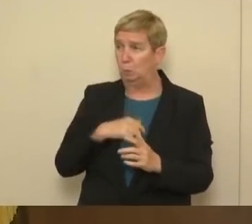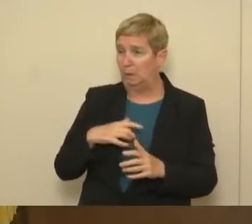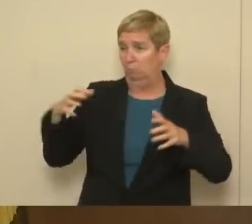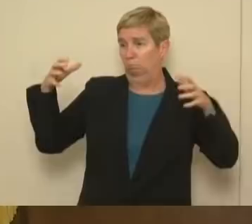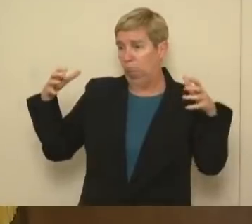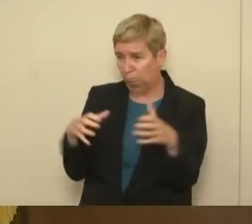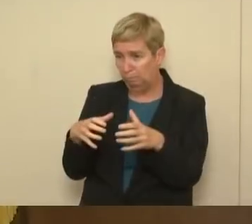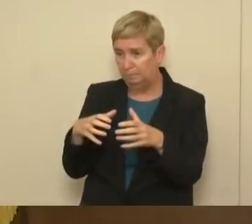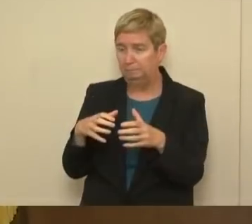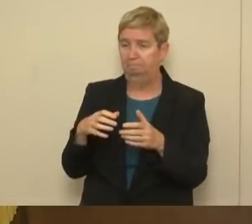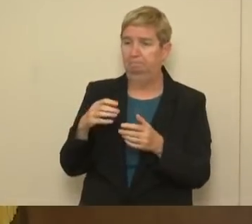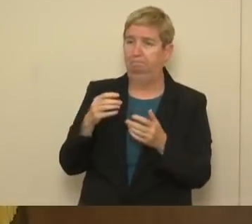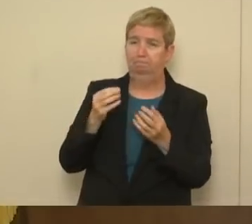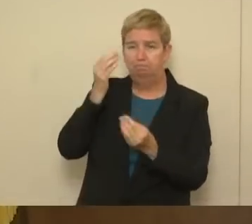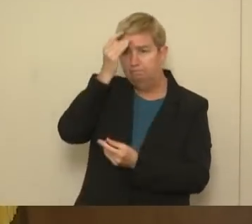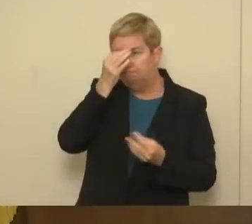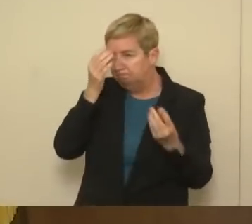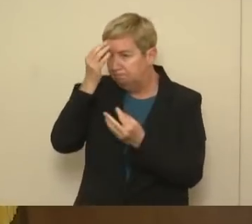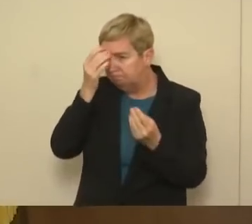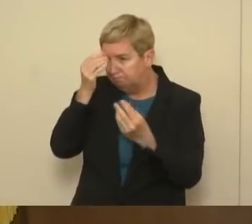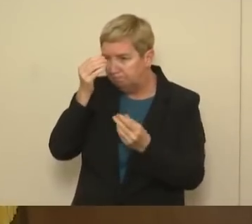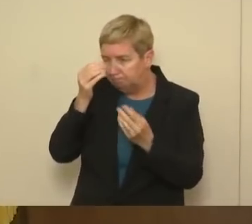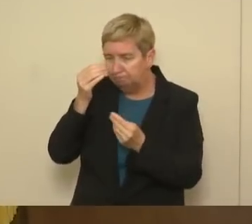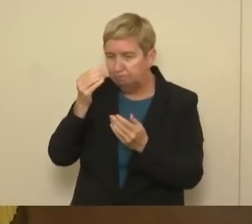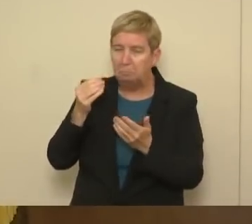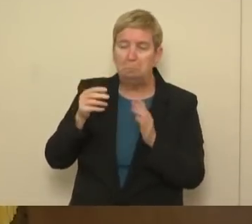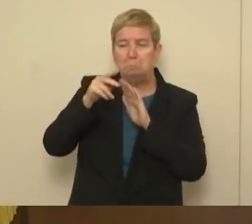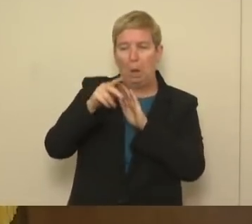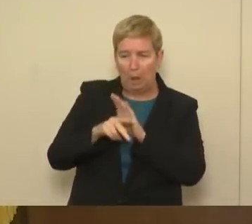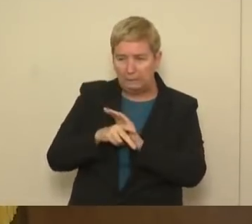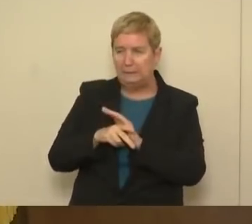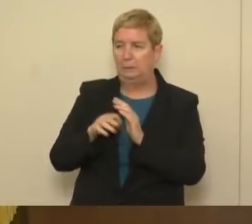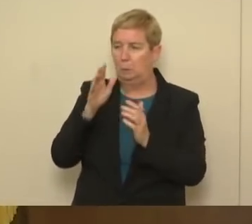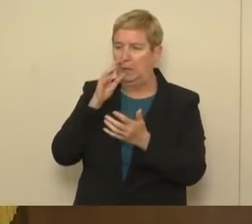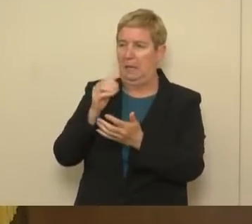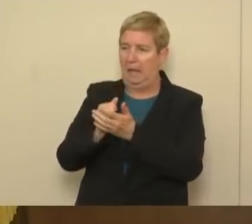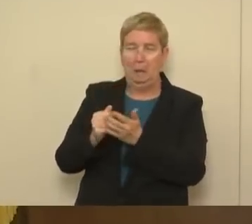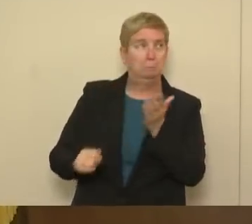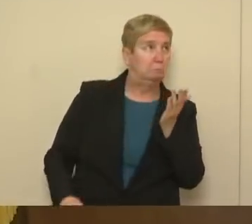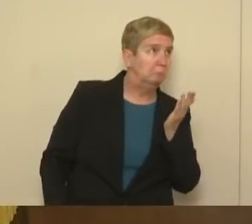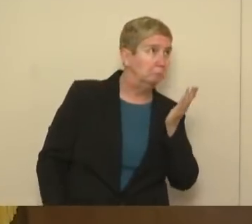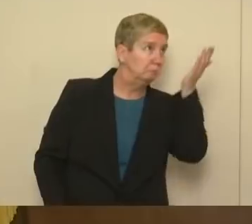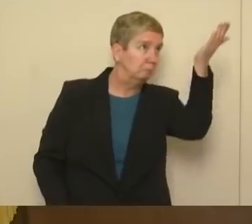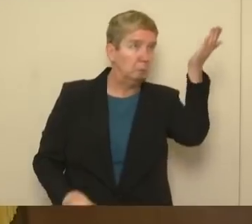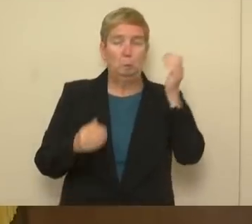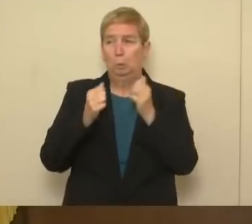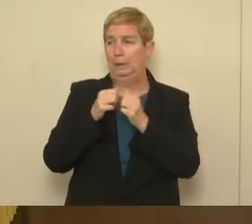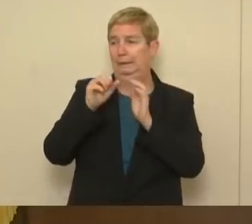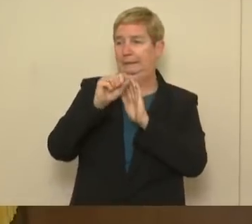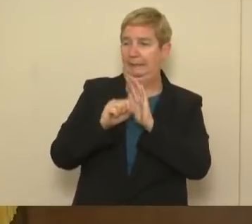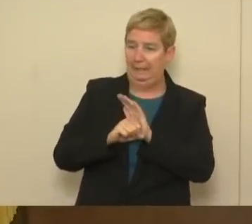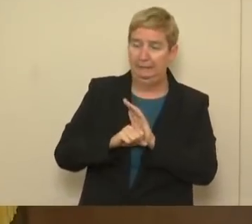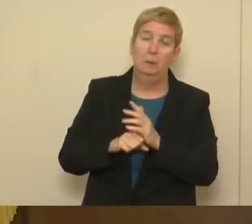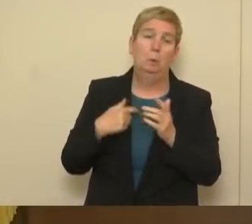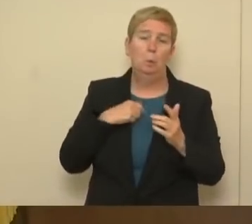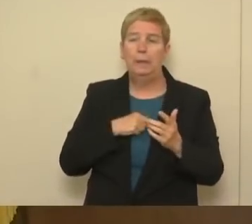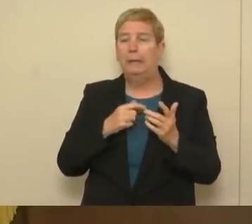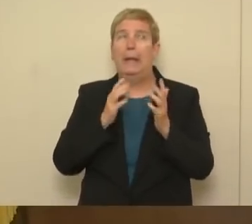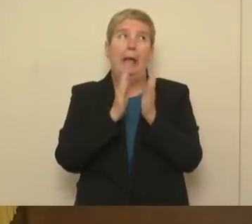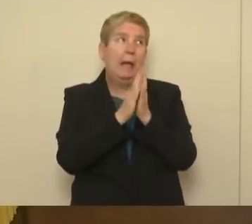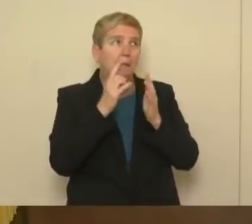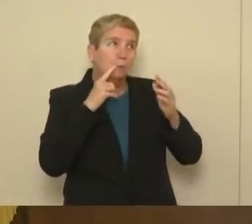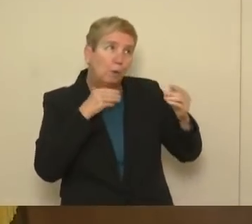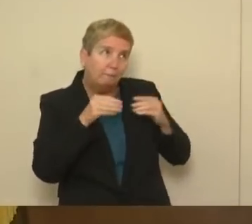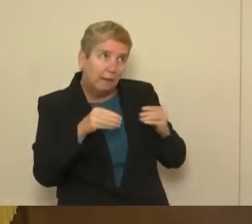to identify policies that would make the biggest difference for states. And a second stimulus dealing with flexibility, making sure that